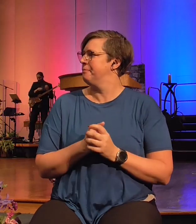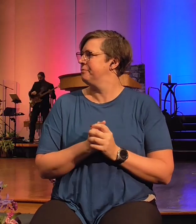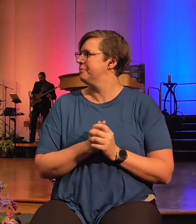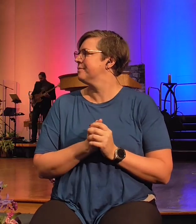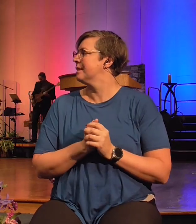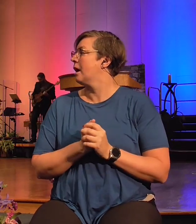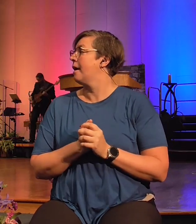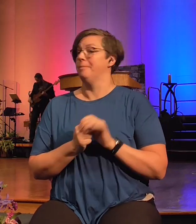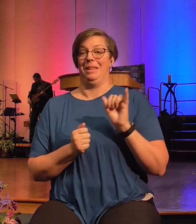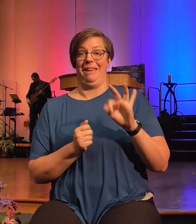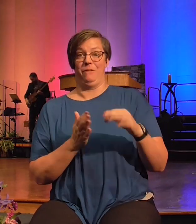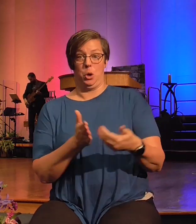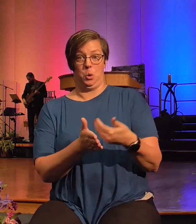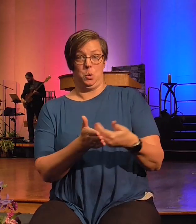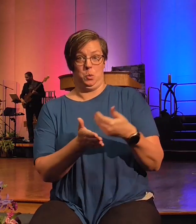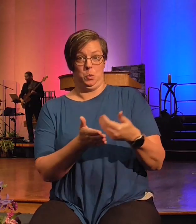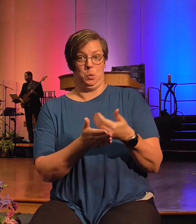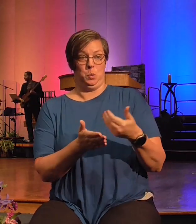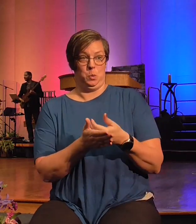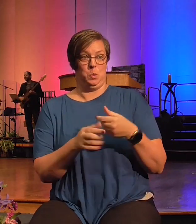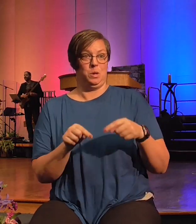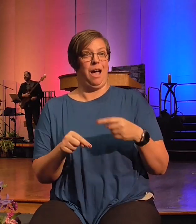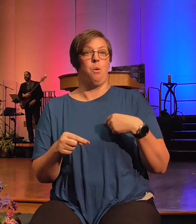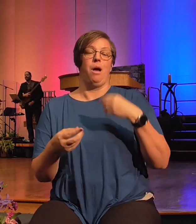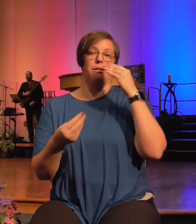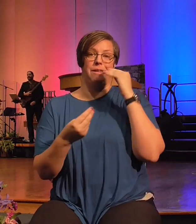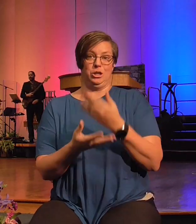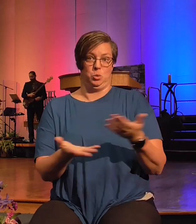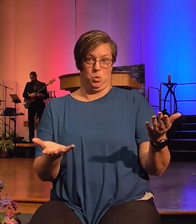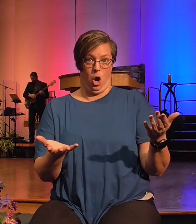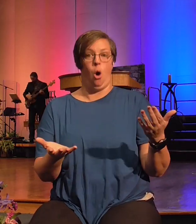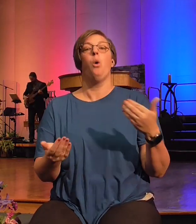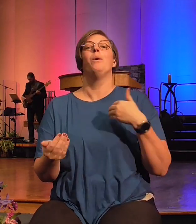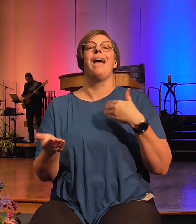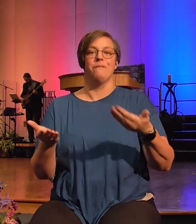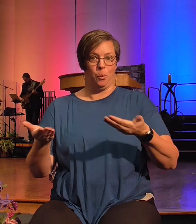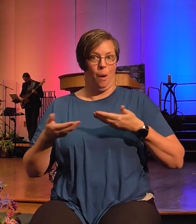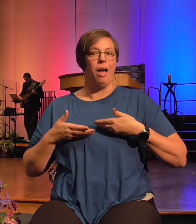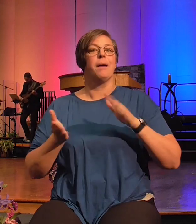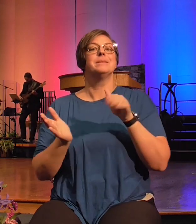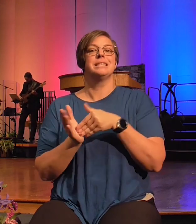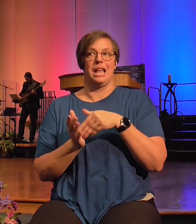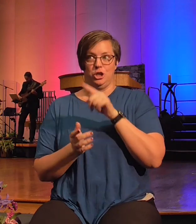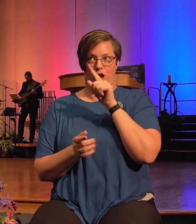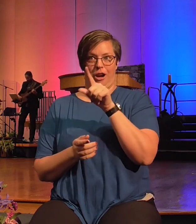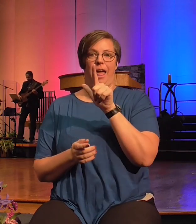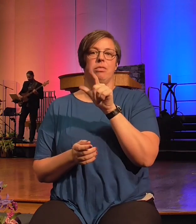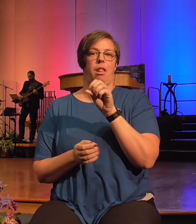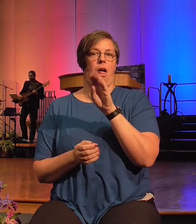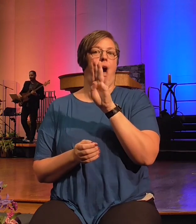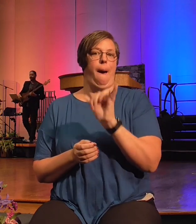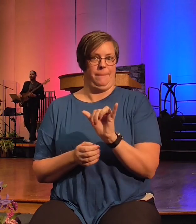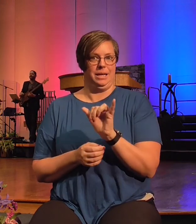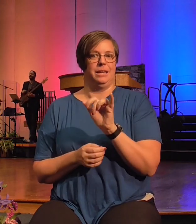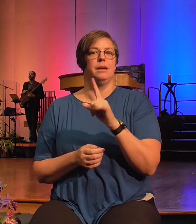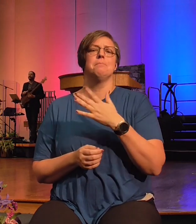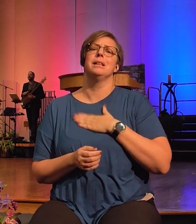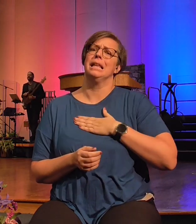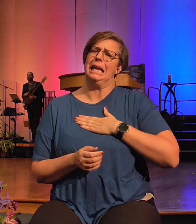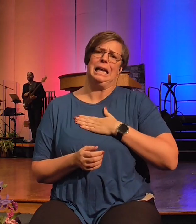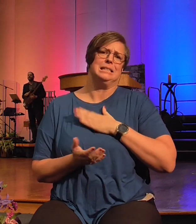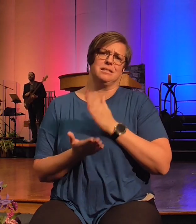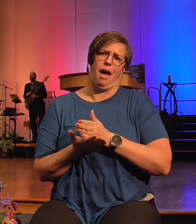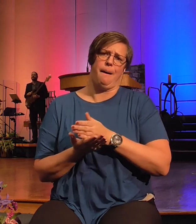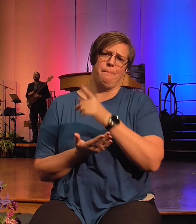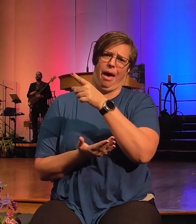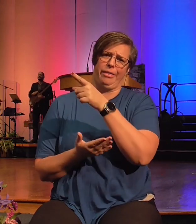If you are new to Mile High Church, I want to let you know that we have a welcome center in the middle of our lobby, and please feel free to stop by there after